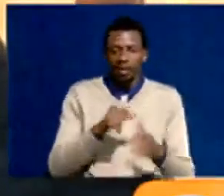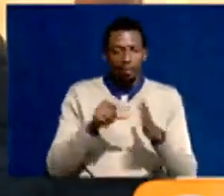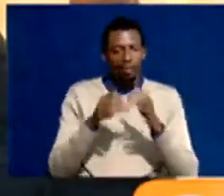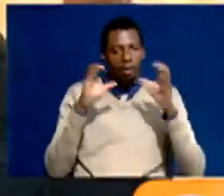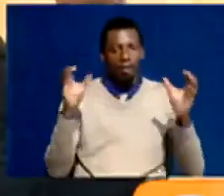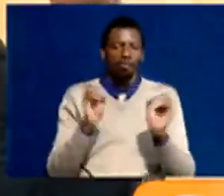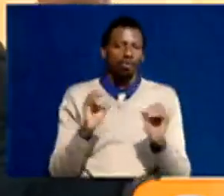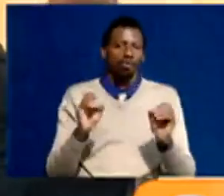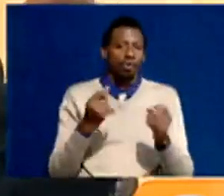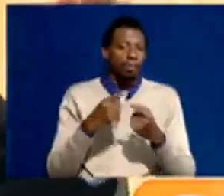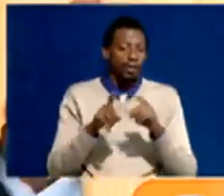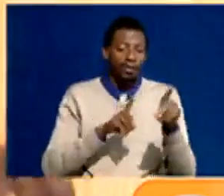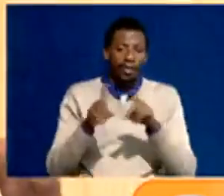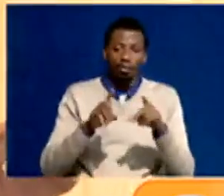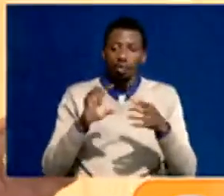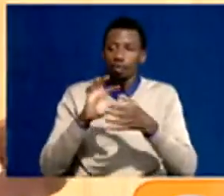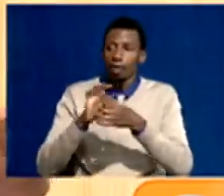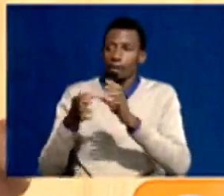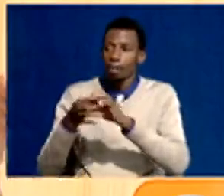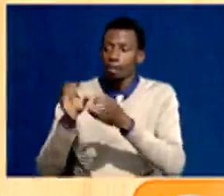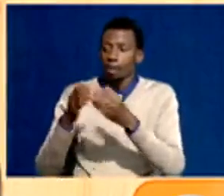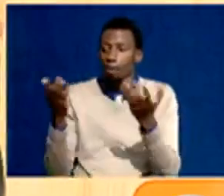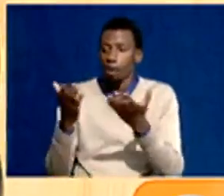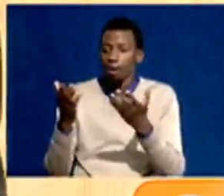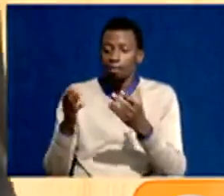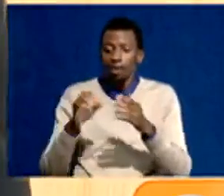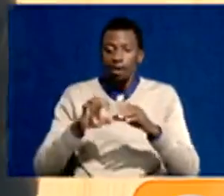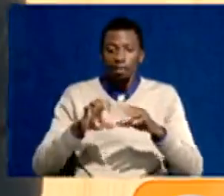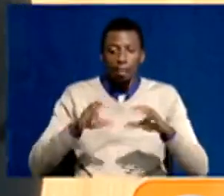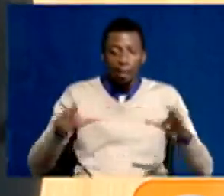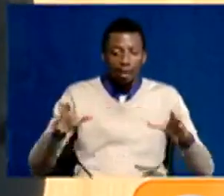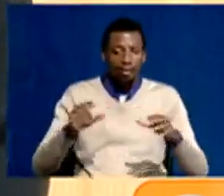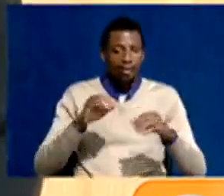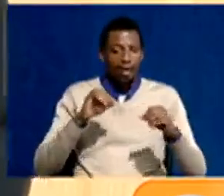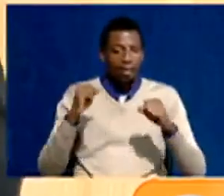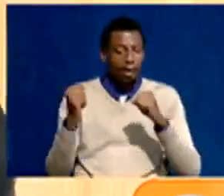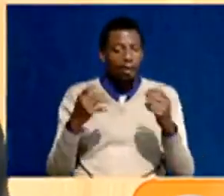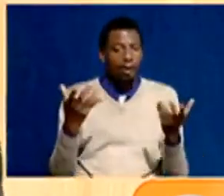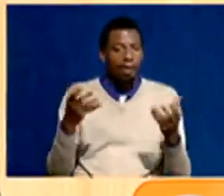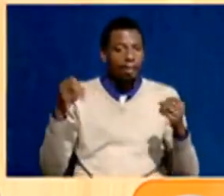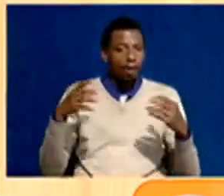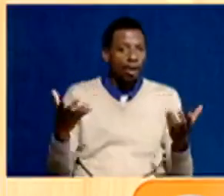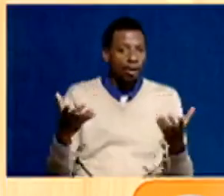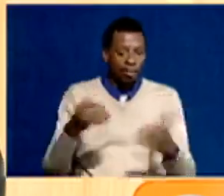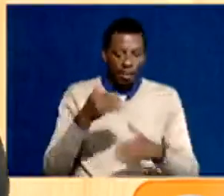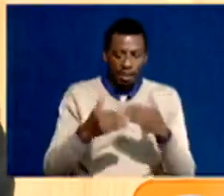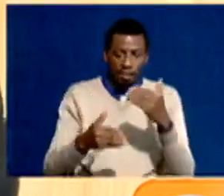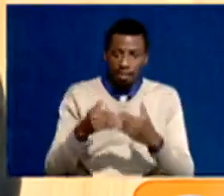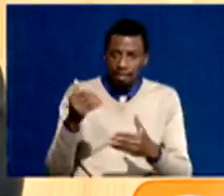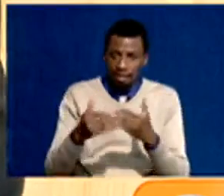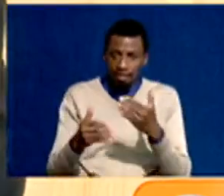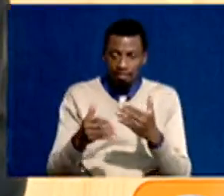route to take that power to market. And then we need to work on that. Building infrastructure is not an